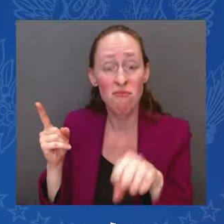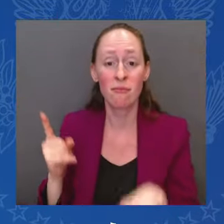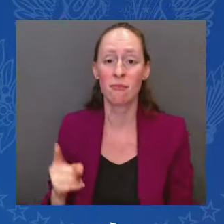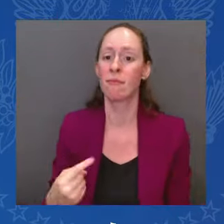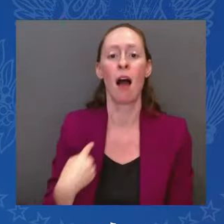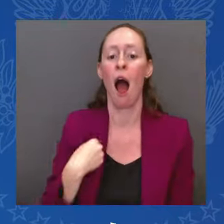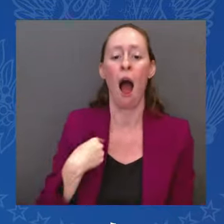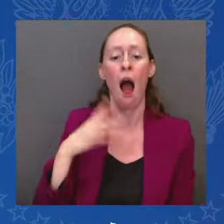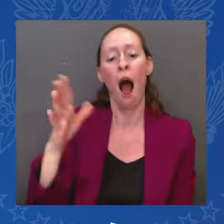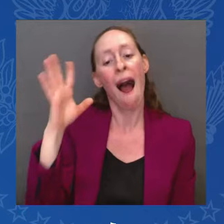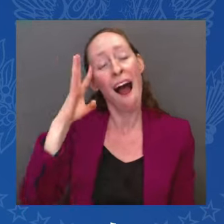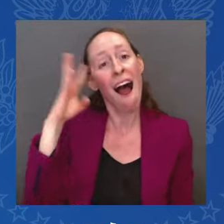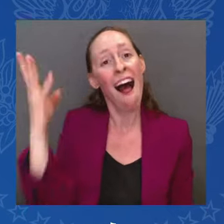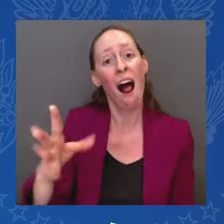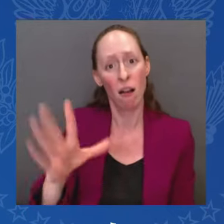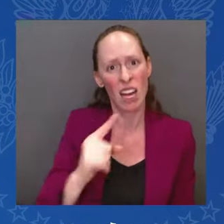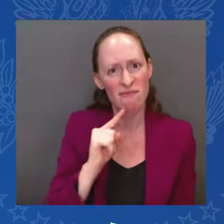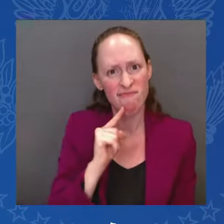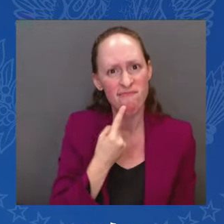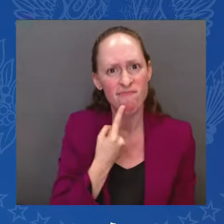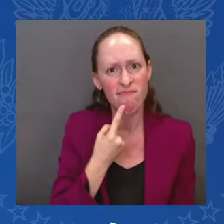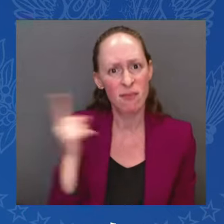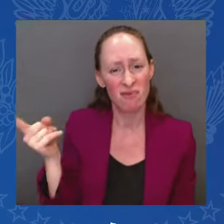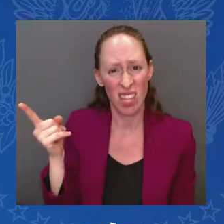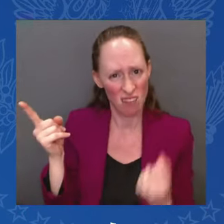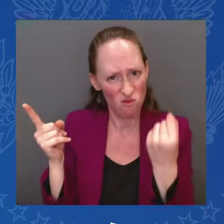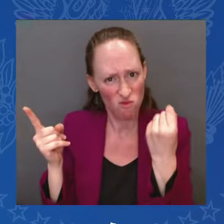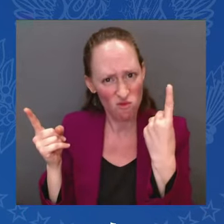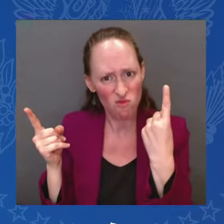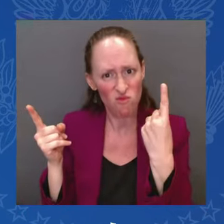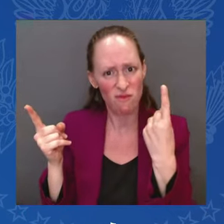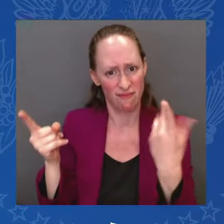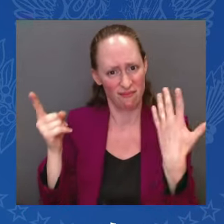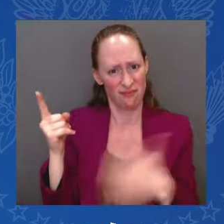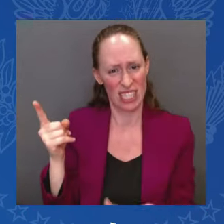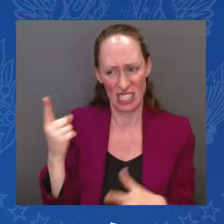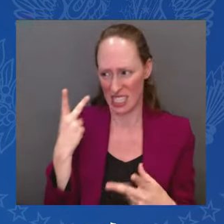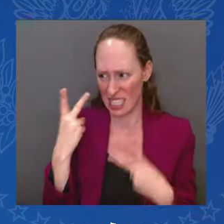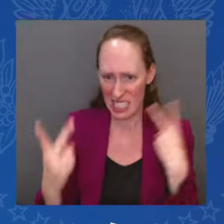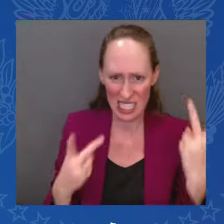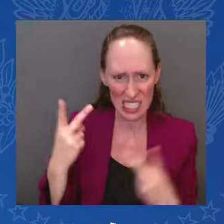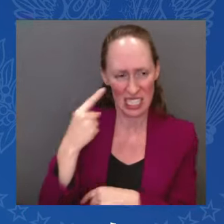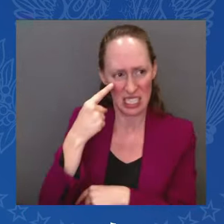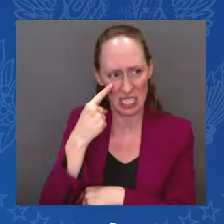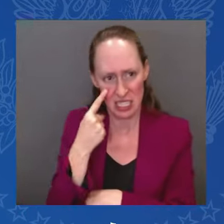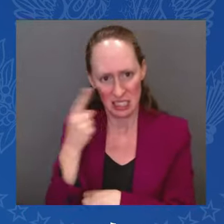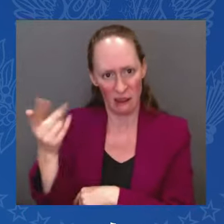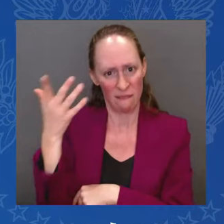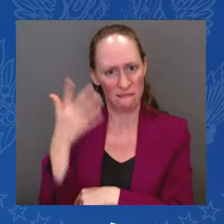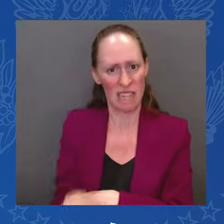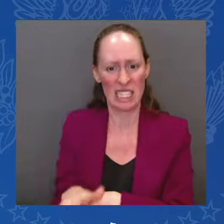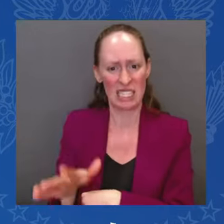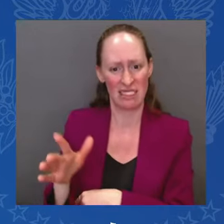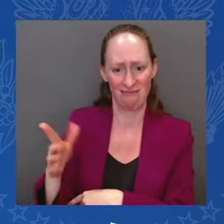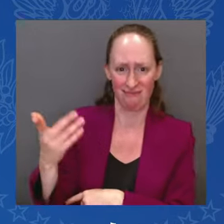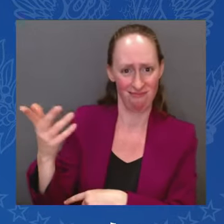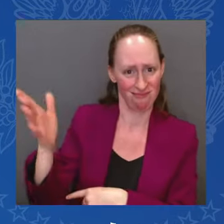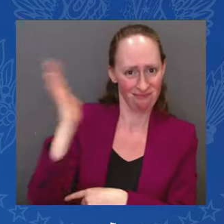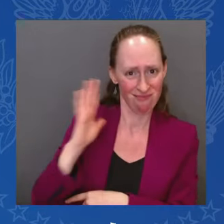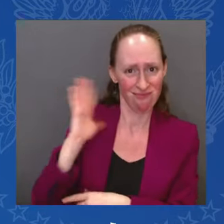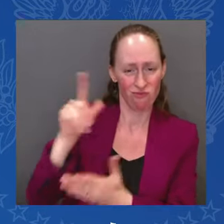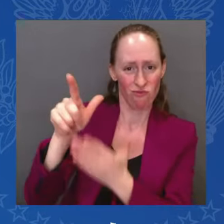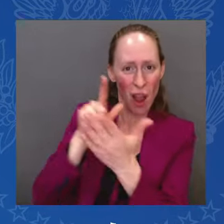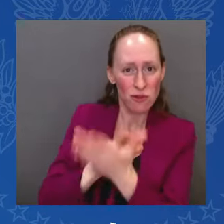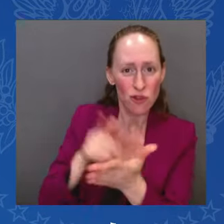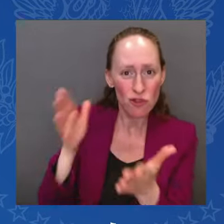fact. She's been on the front lines of this issue her entire career, as a prosecutor, as an attorney general, and as a United